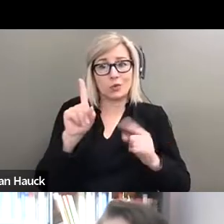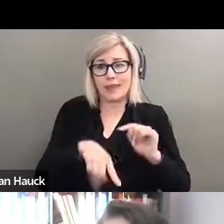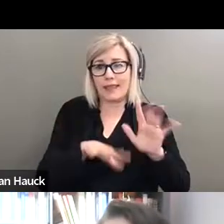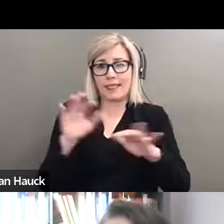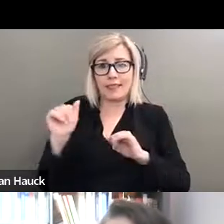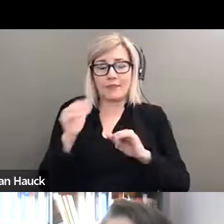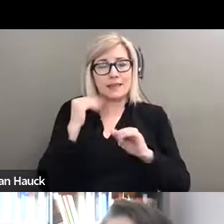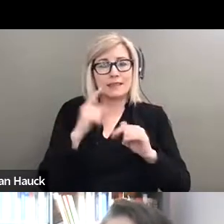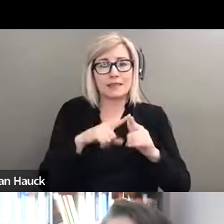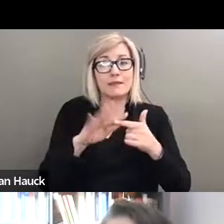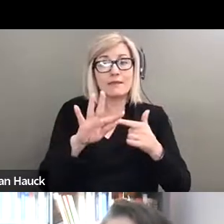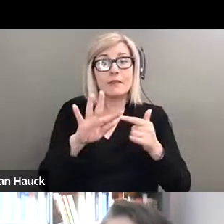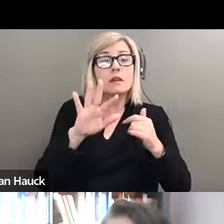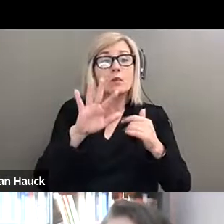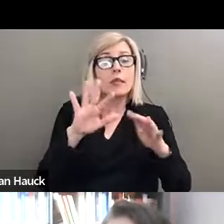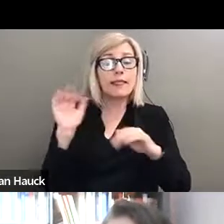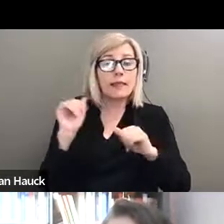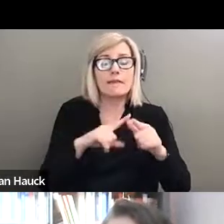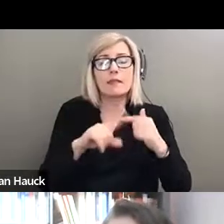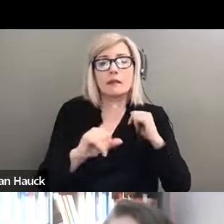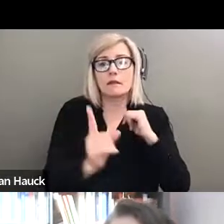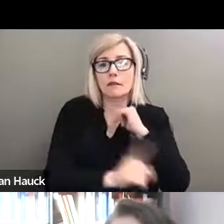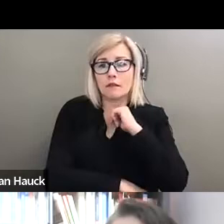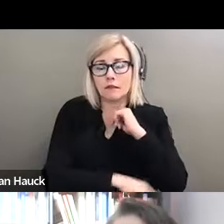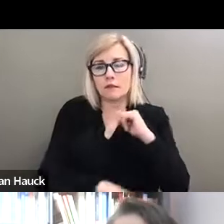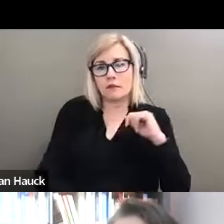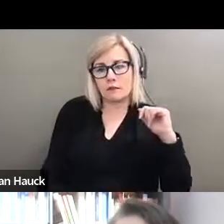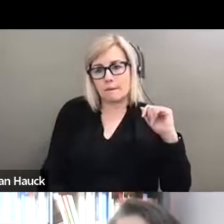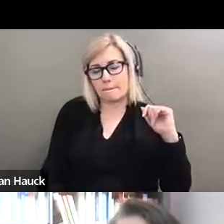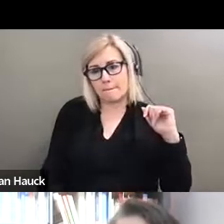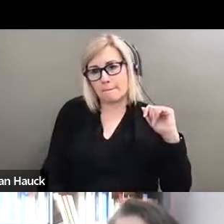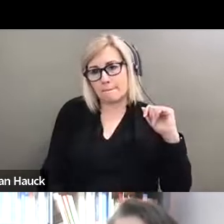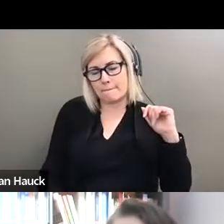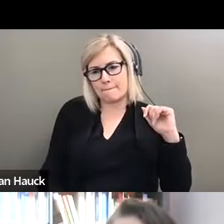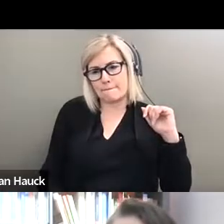leave, then they'll give them an occurrence. And